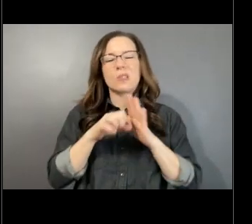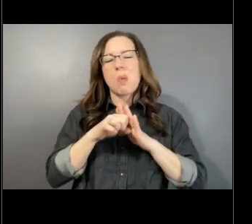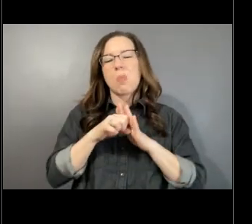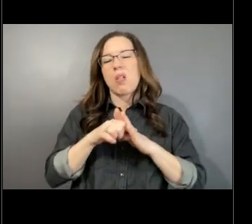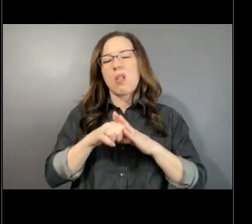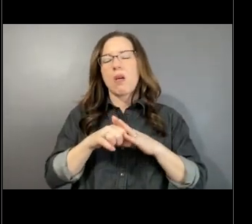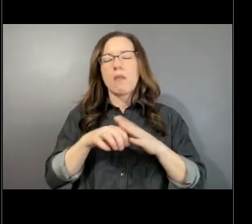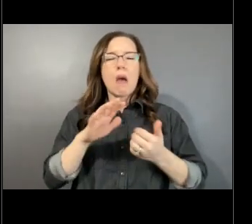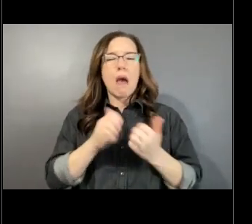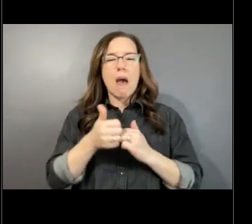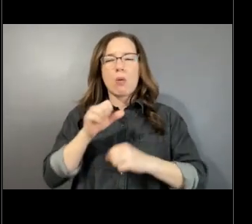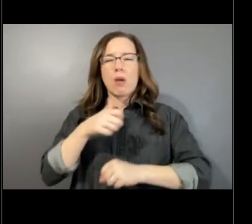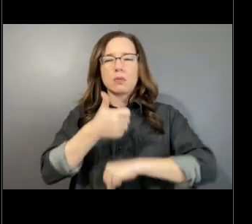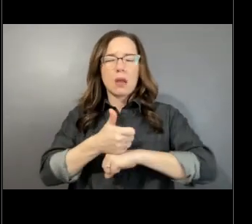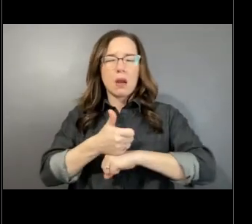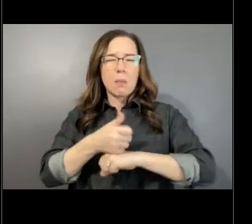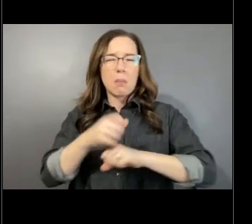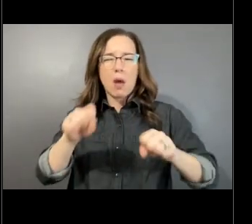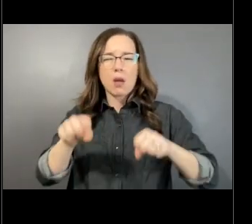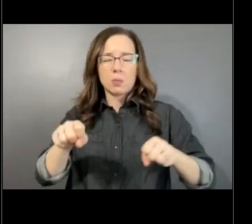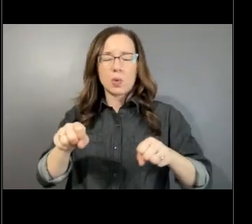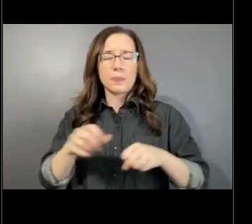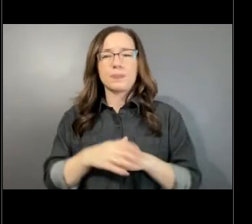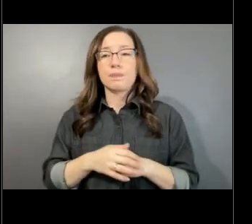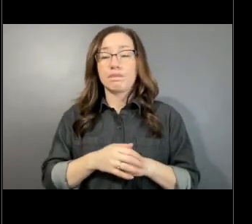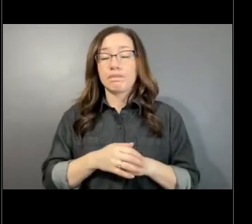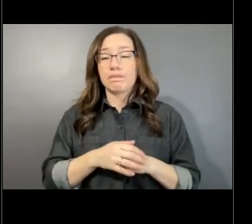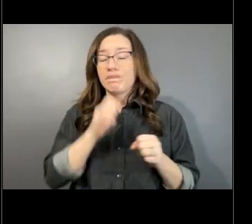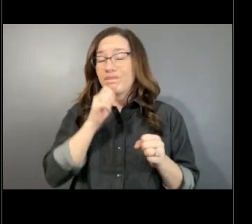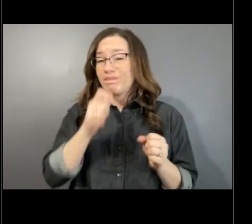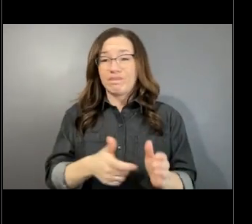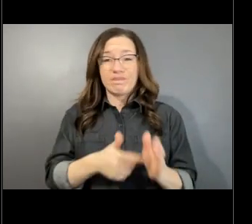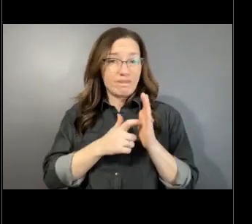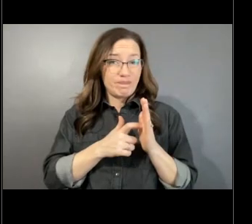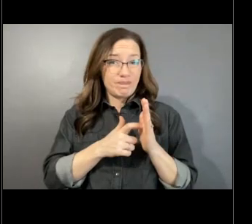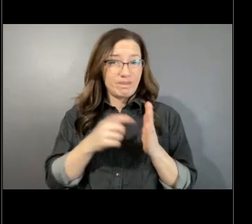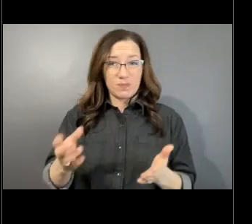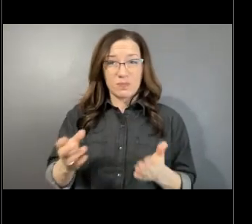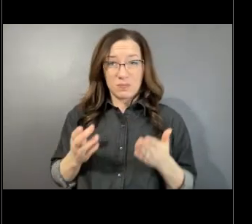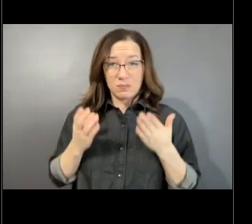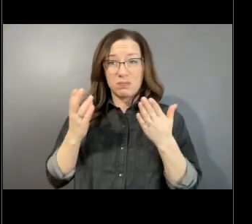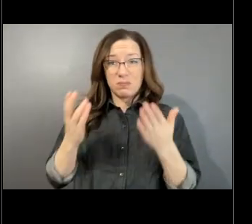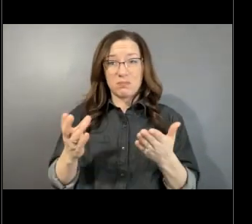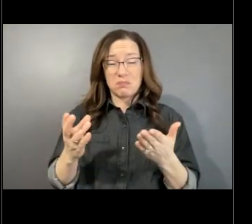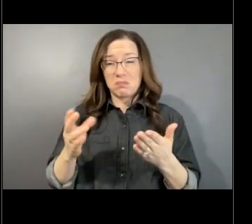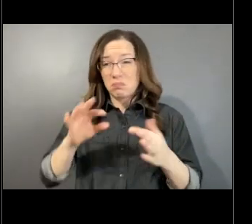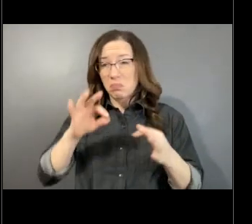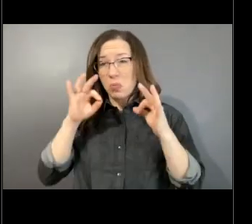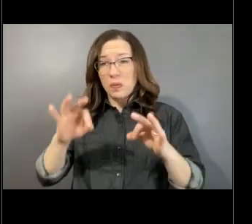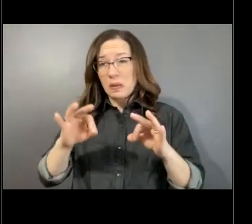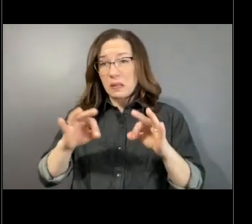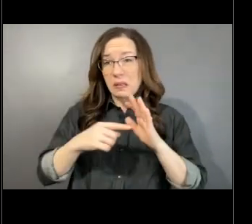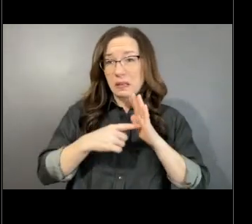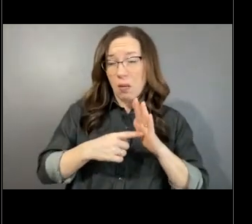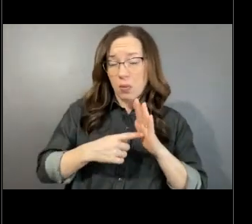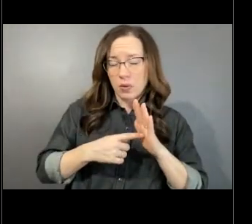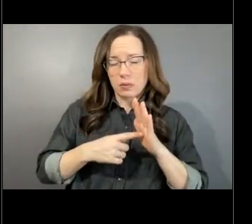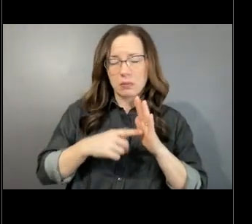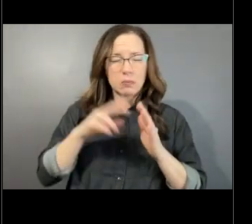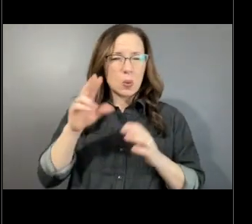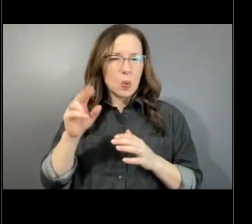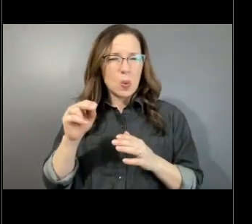possible. The plans are neither required nor suggested as ideal examples. They are